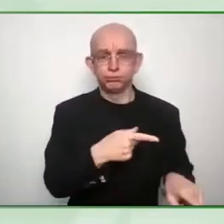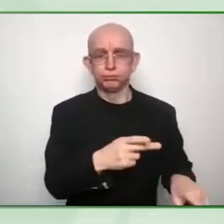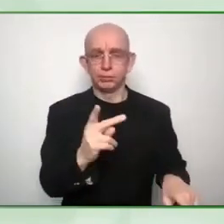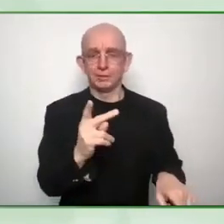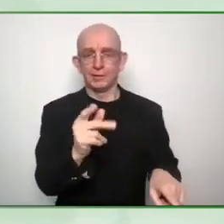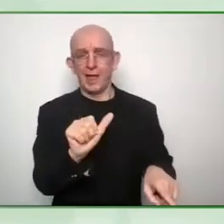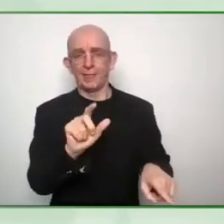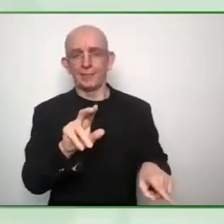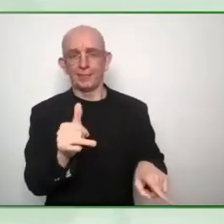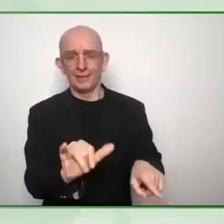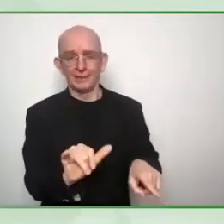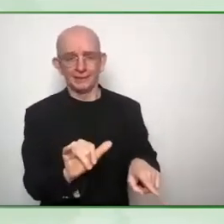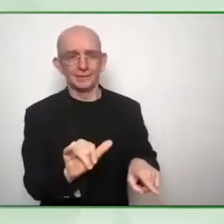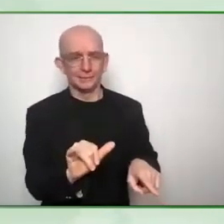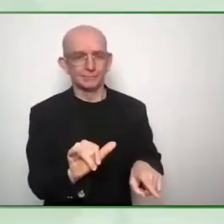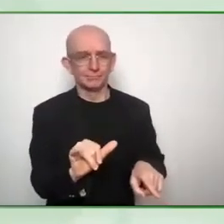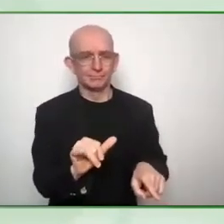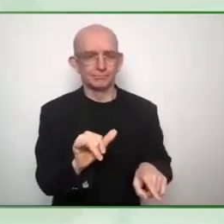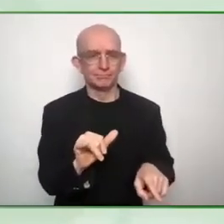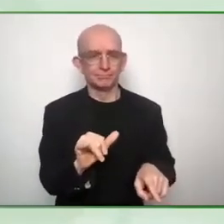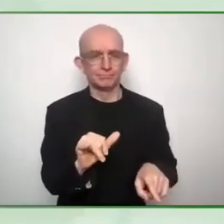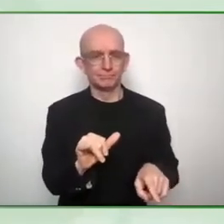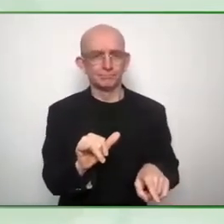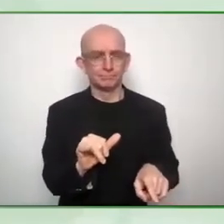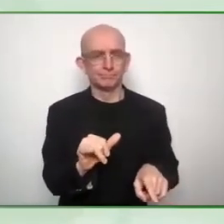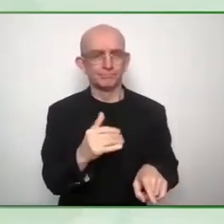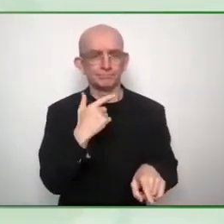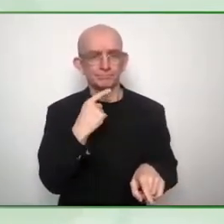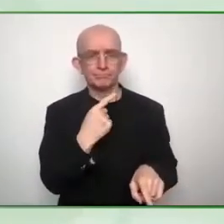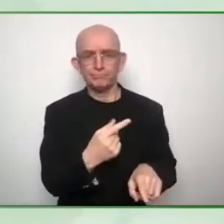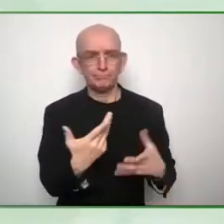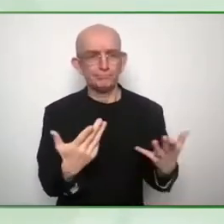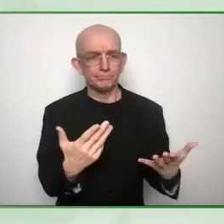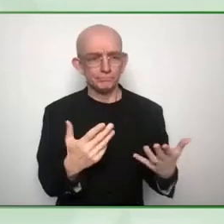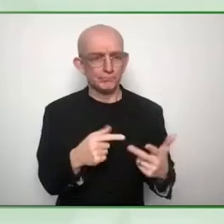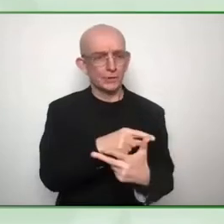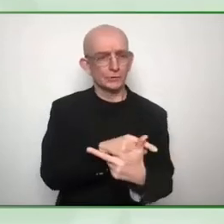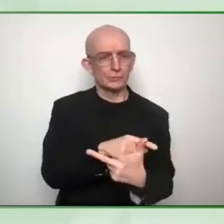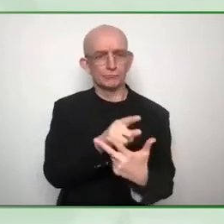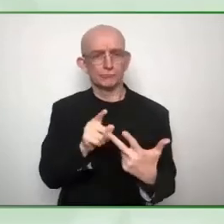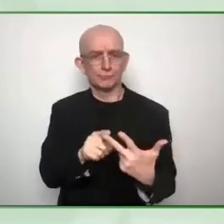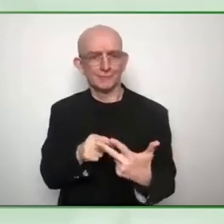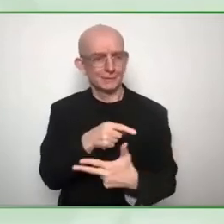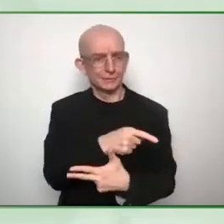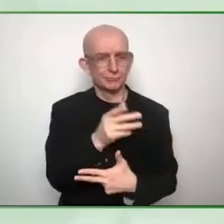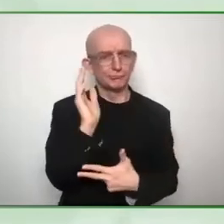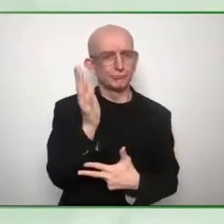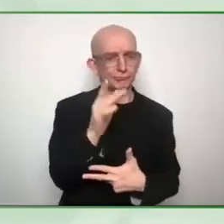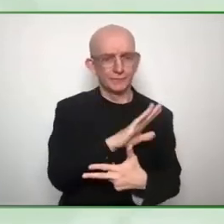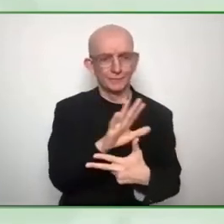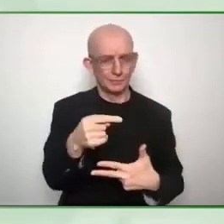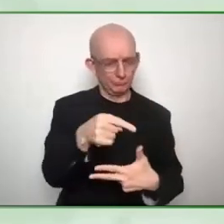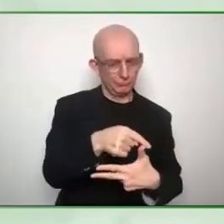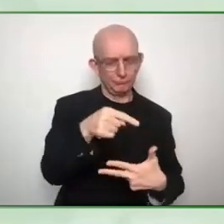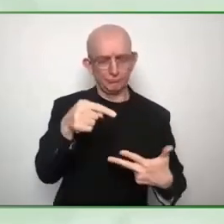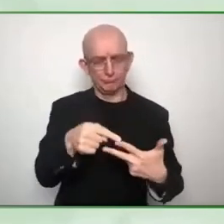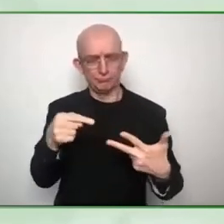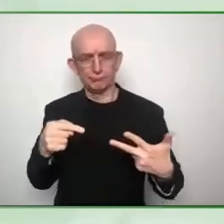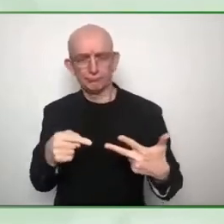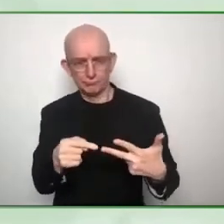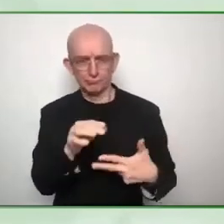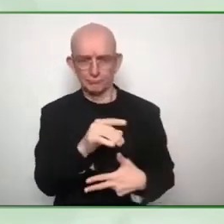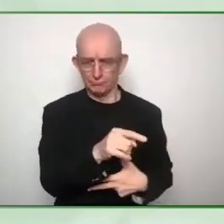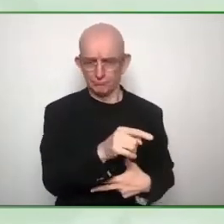in our education and training, we'll be offering workshops, conferences, micro badges, micro